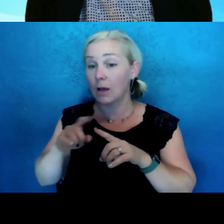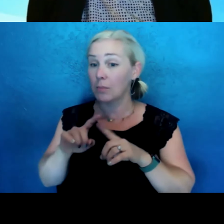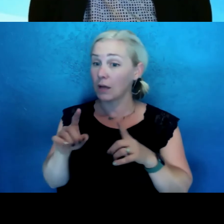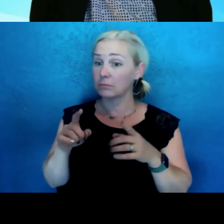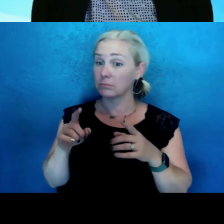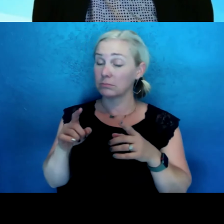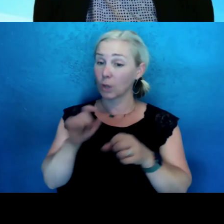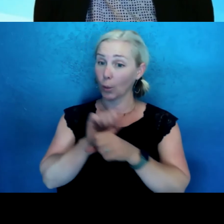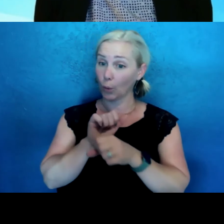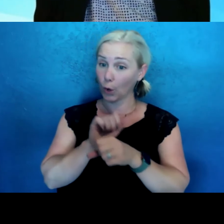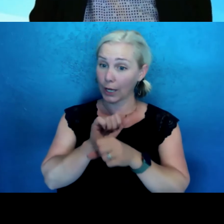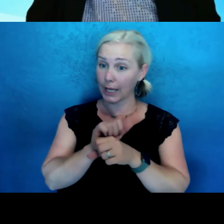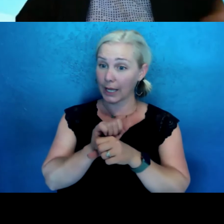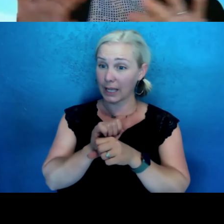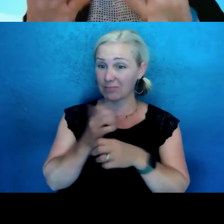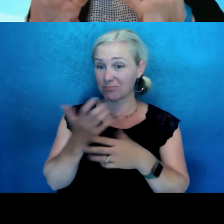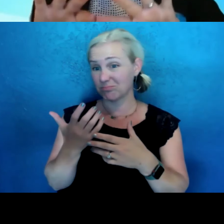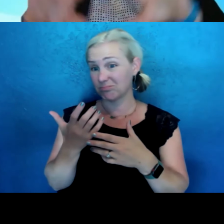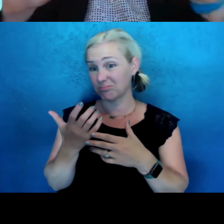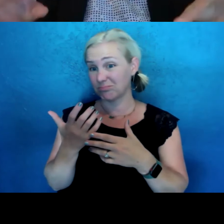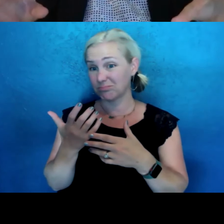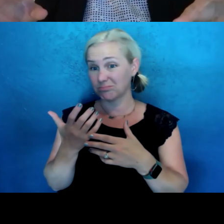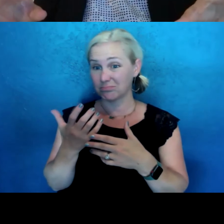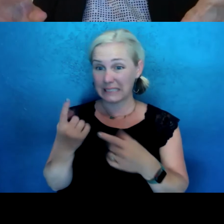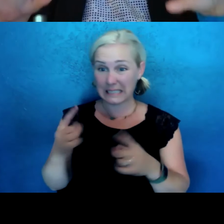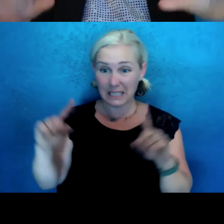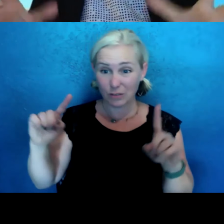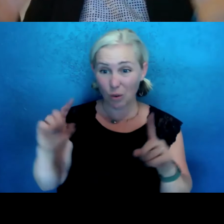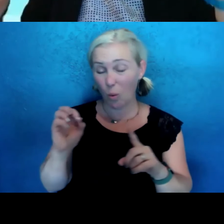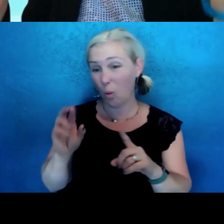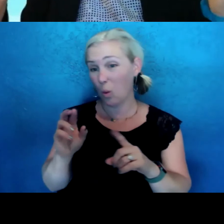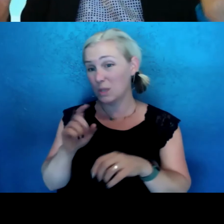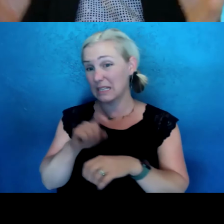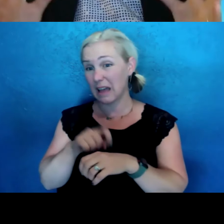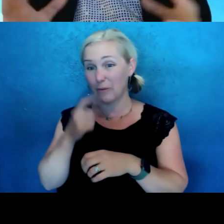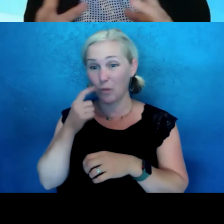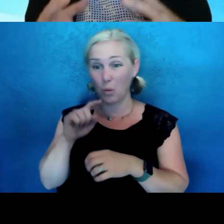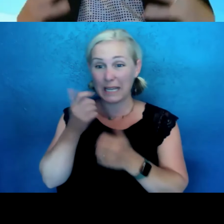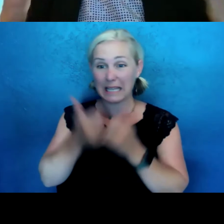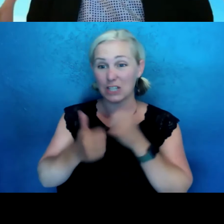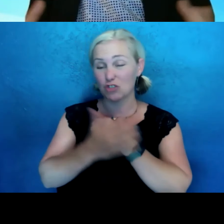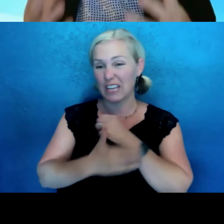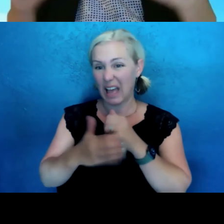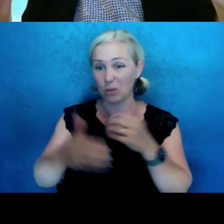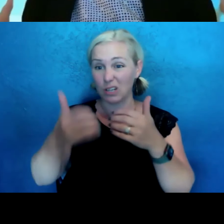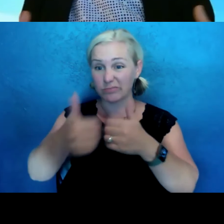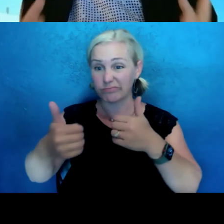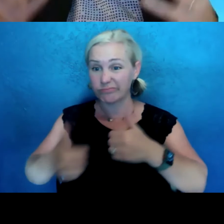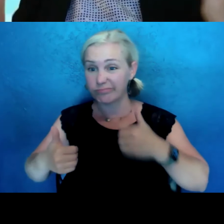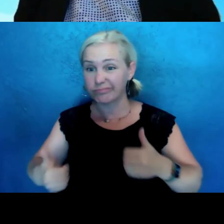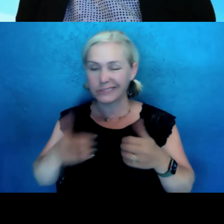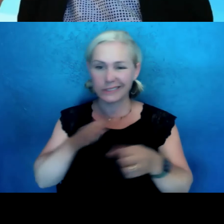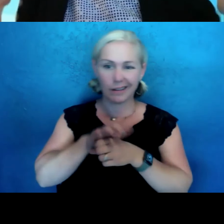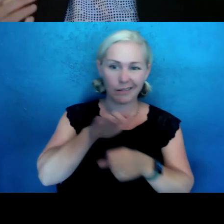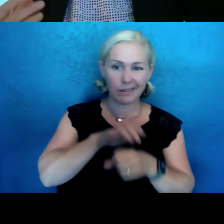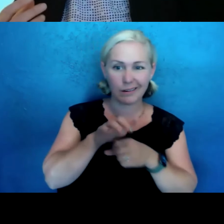working? Or is it time to have each county go its own way? Is there enough funding and enough streamlining